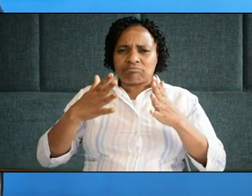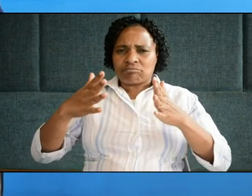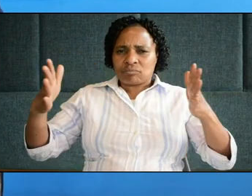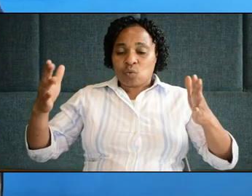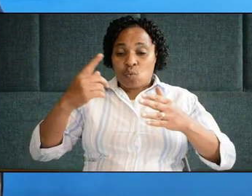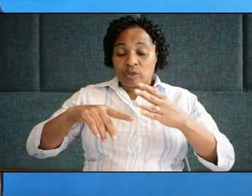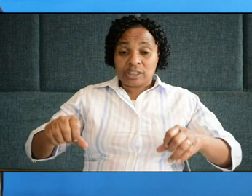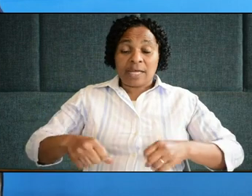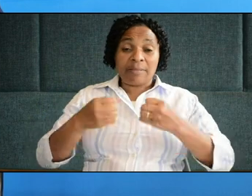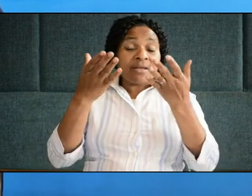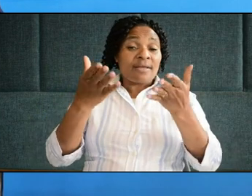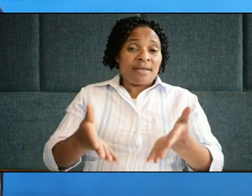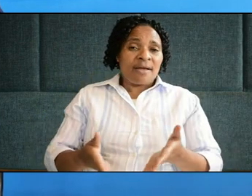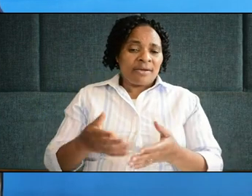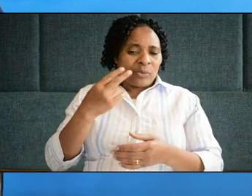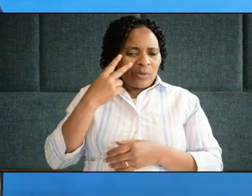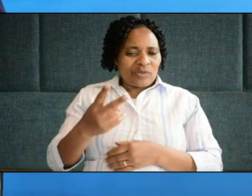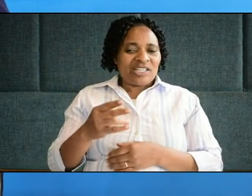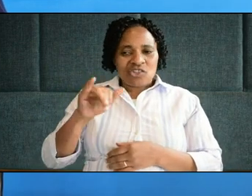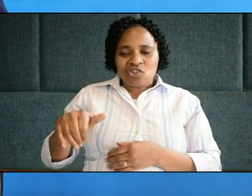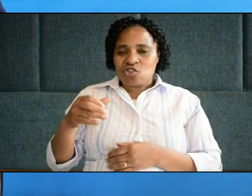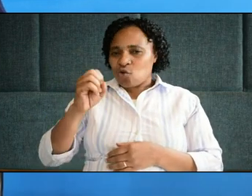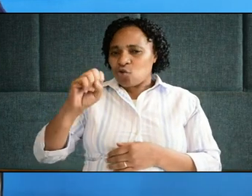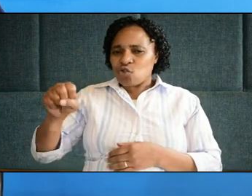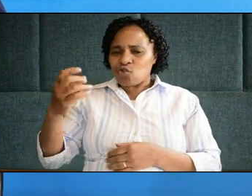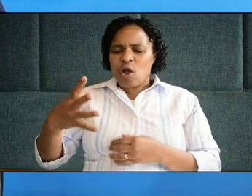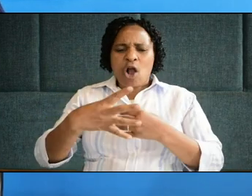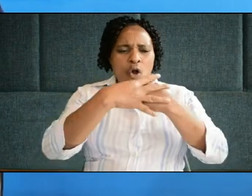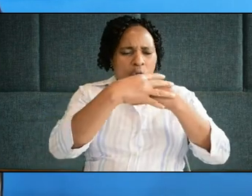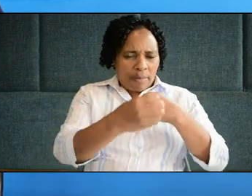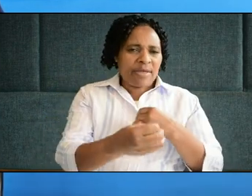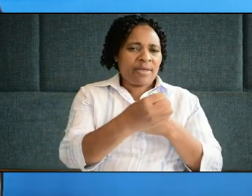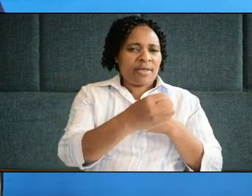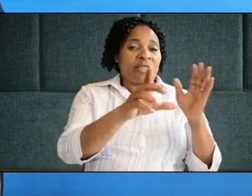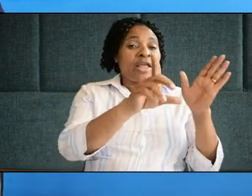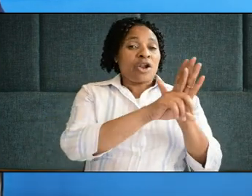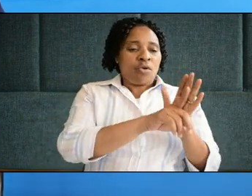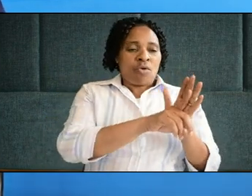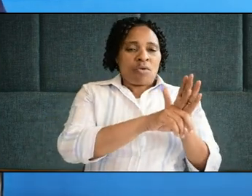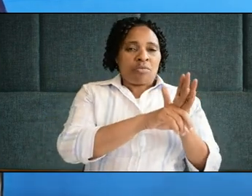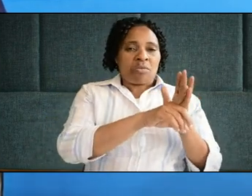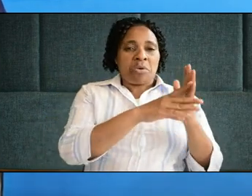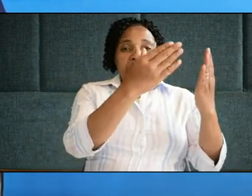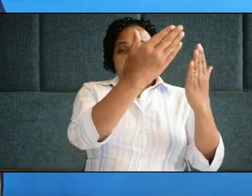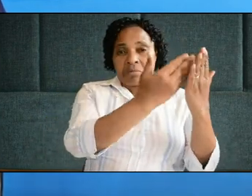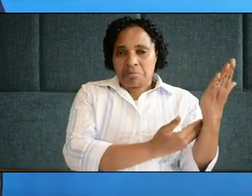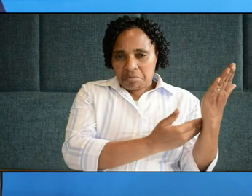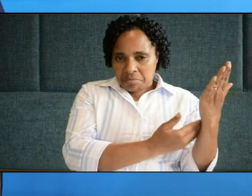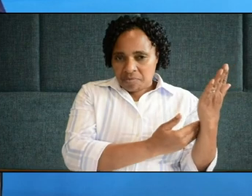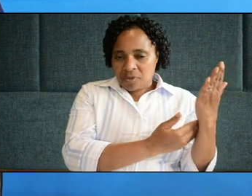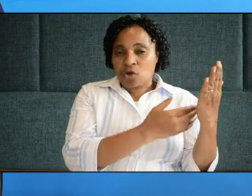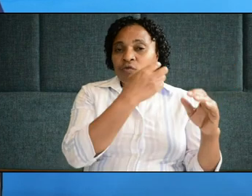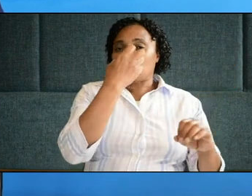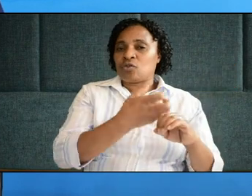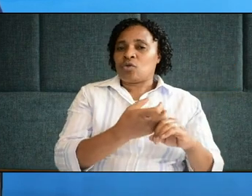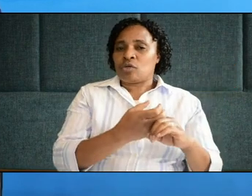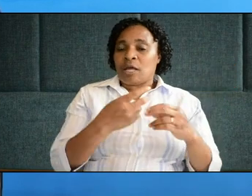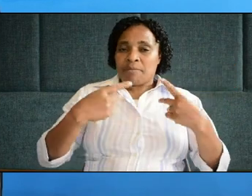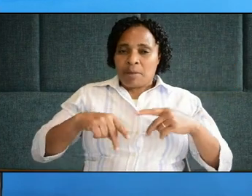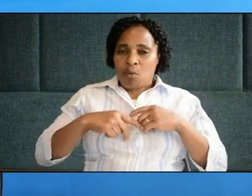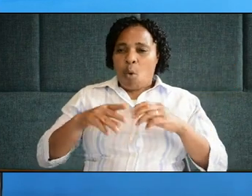here. We've seen Joshua has copied the law of Moses on the tablets of stone as the people